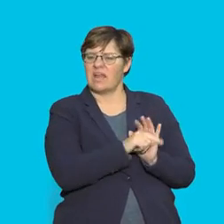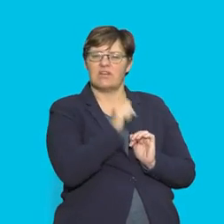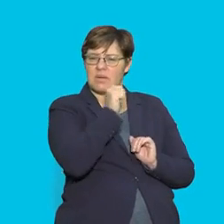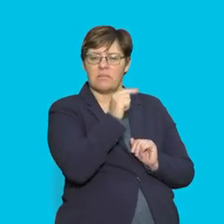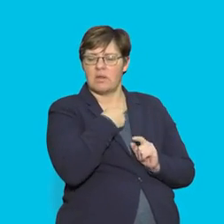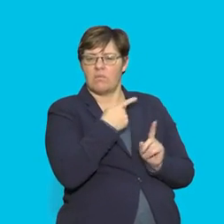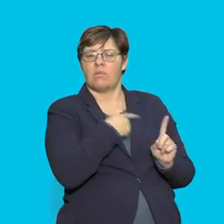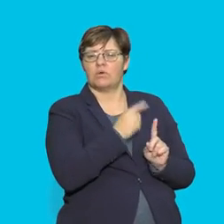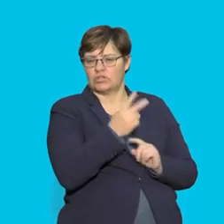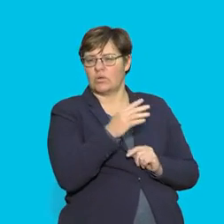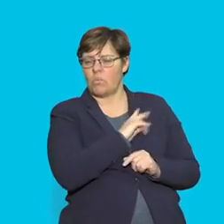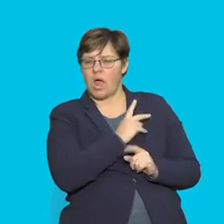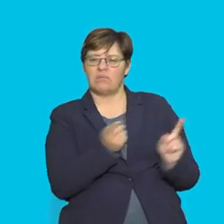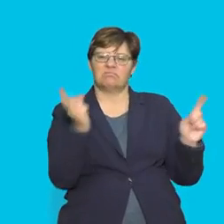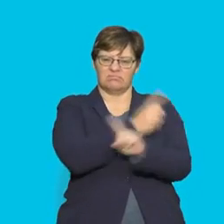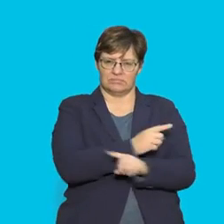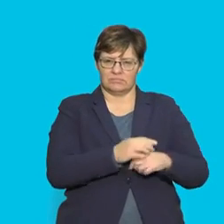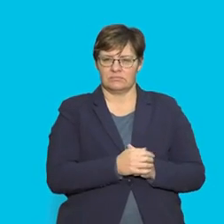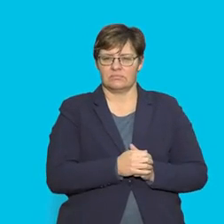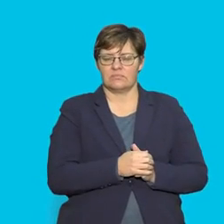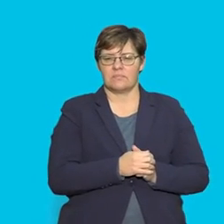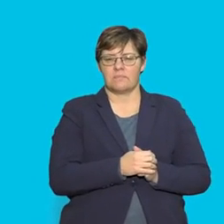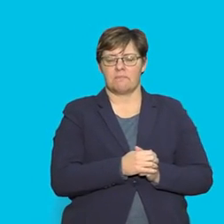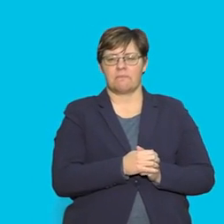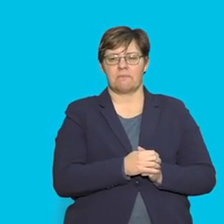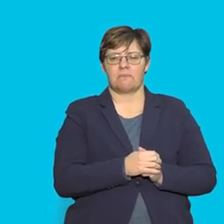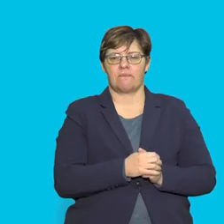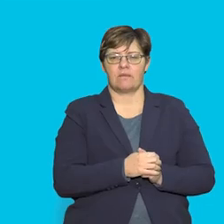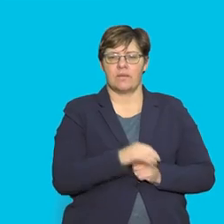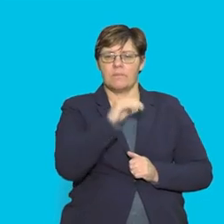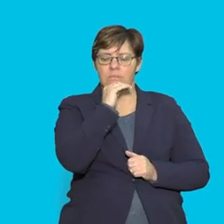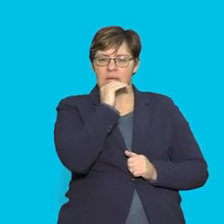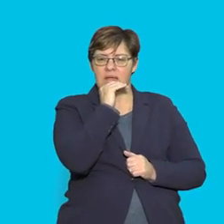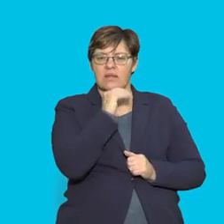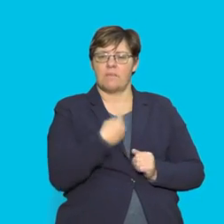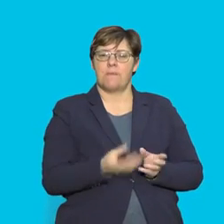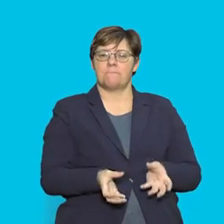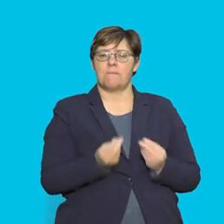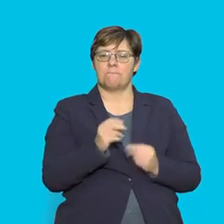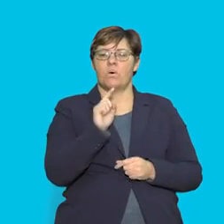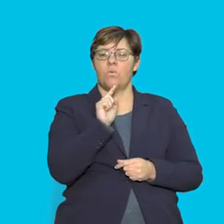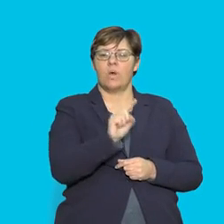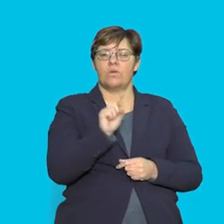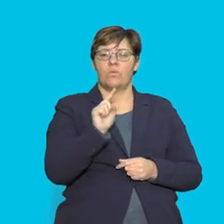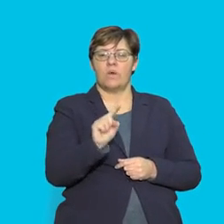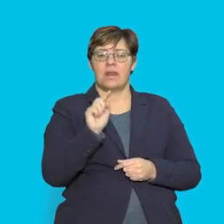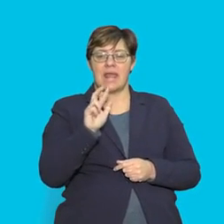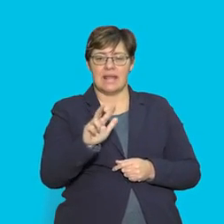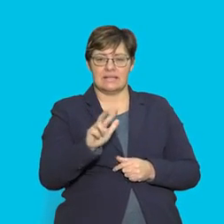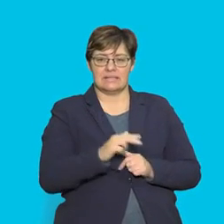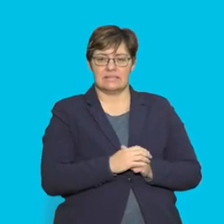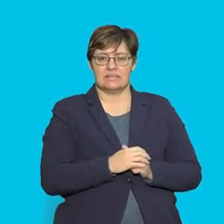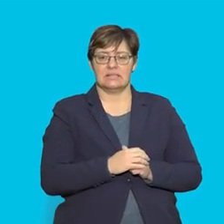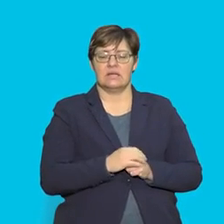227,177.82. It's going to give me a negative. It's just because I started with a small number, right? But it's really one and the same thing. And this is going to